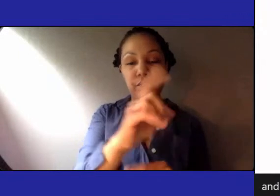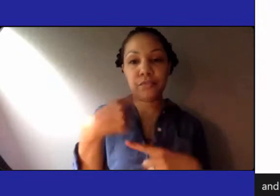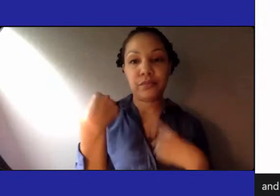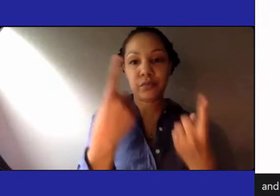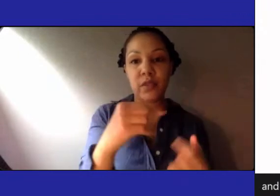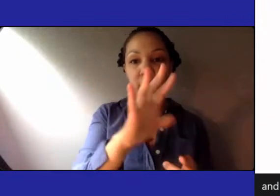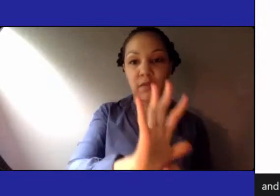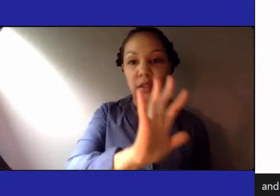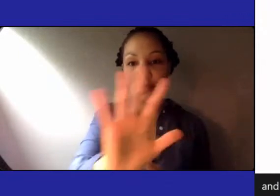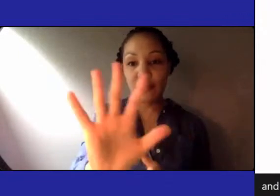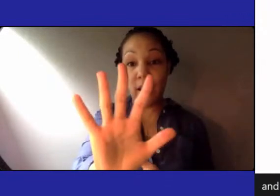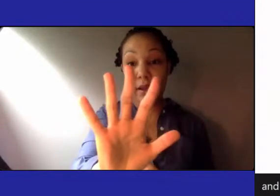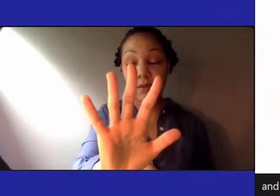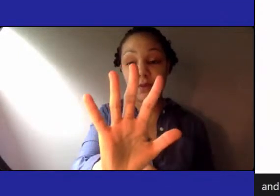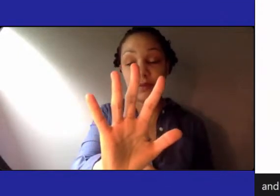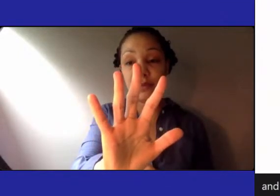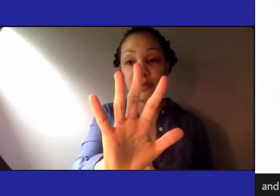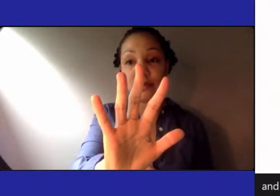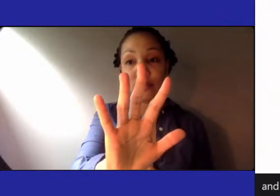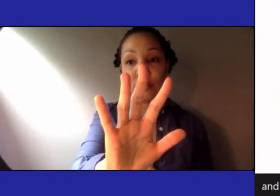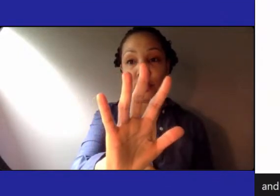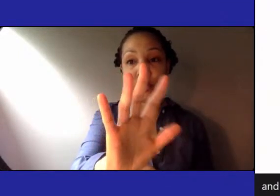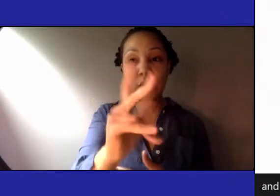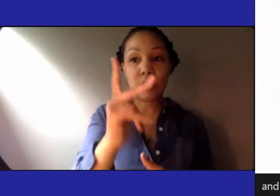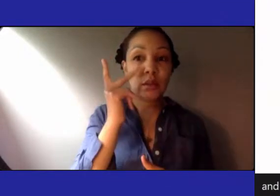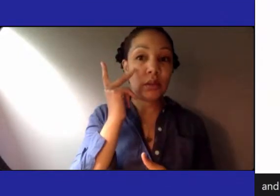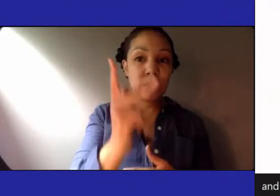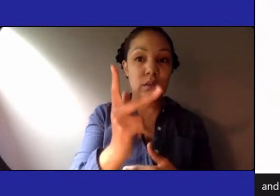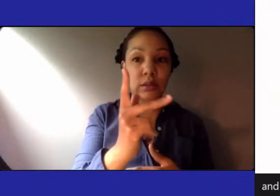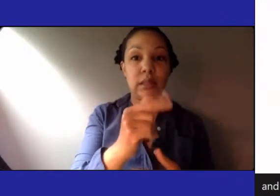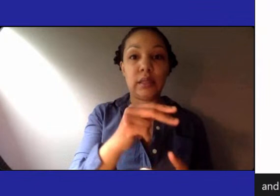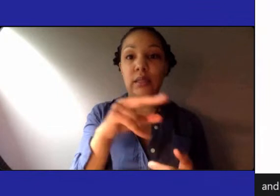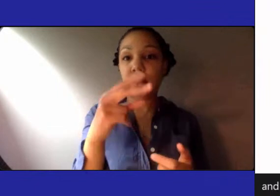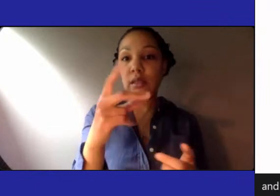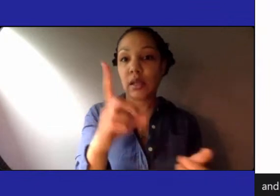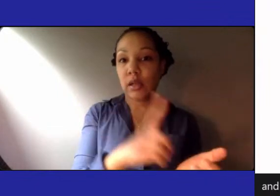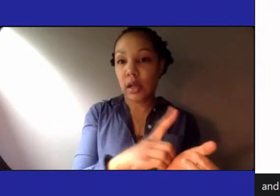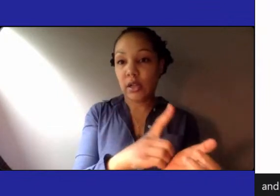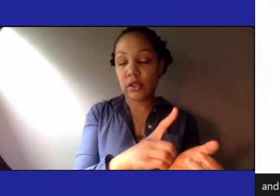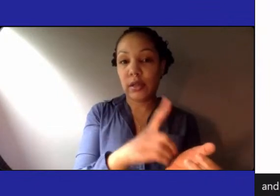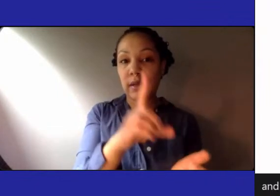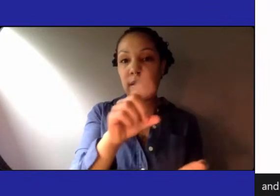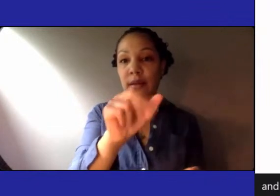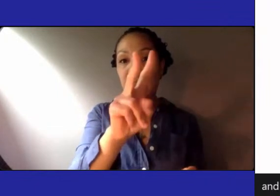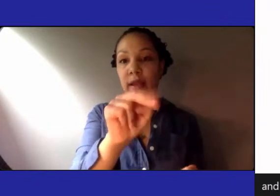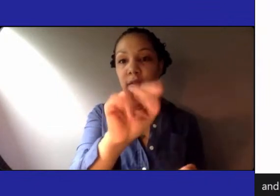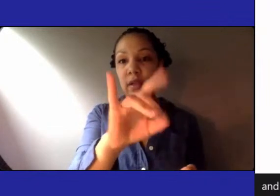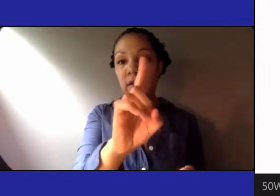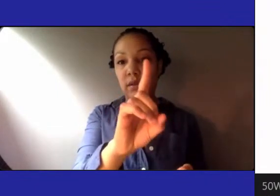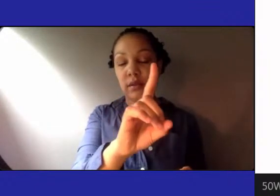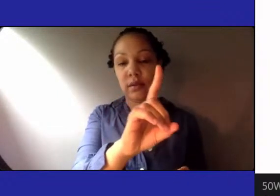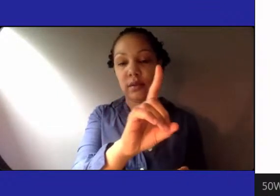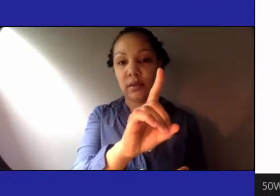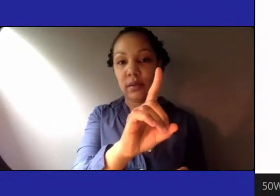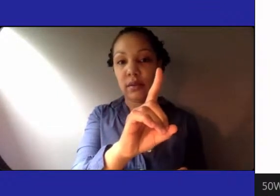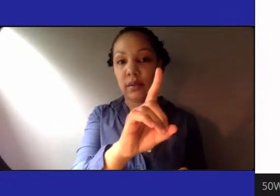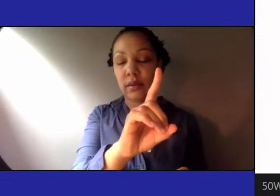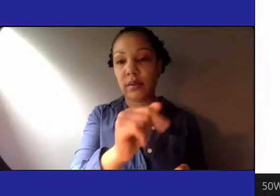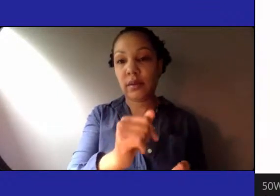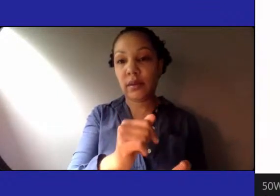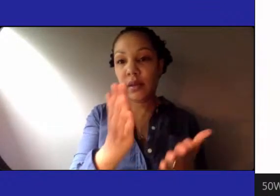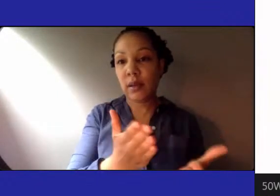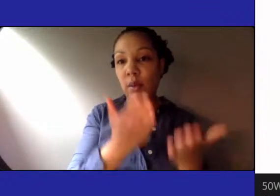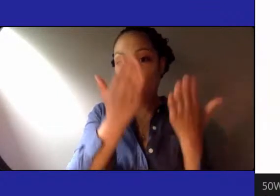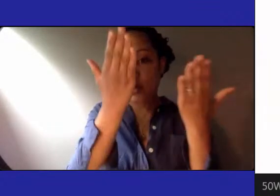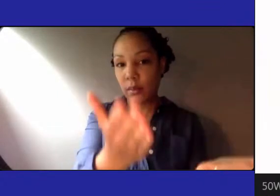our teleneurologist. They've administered or they've recommended TPA on 3 occasions, and they've transferred 6 patients